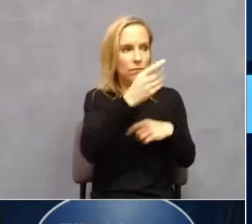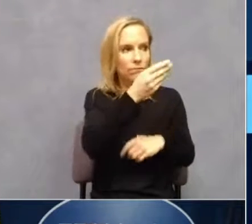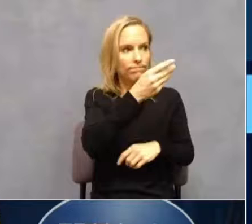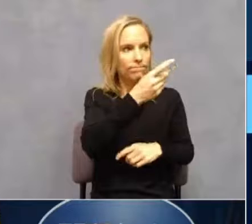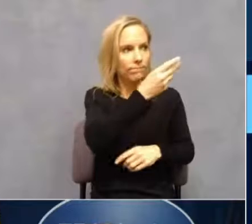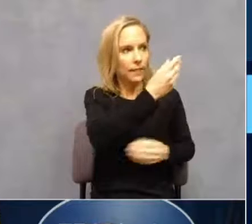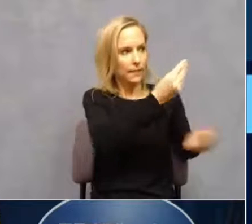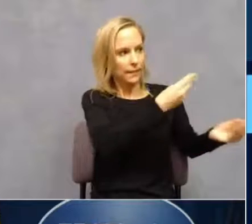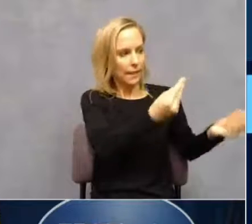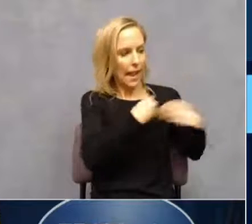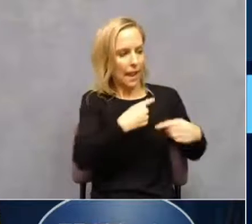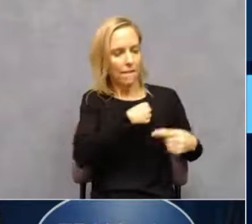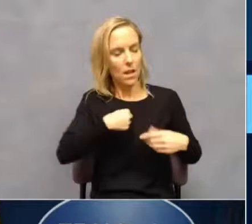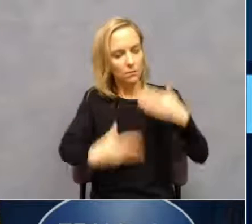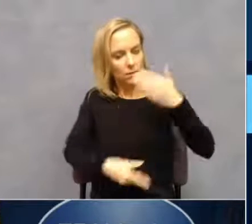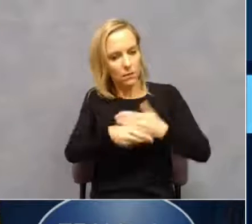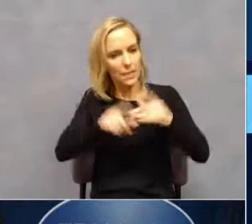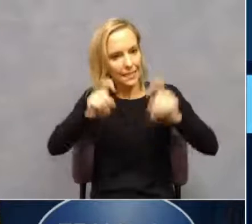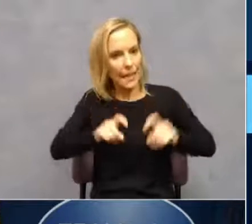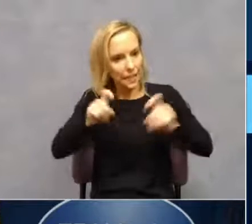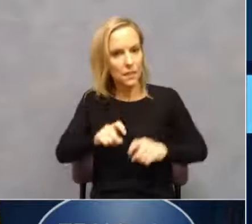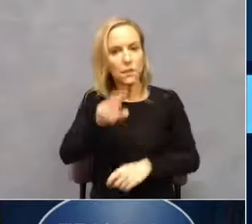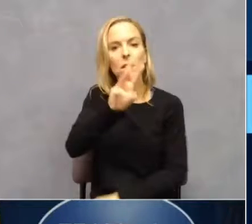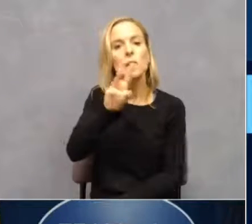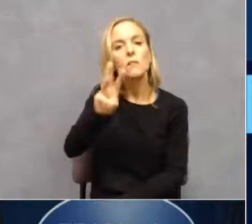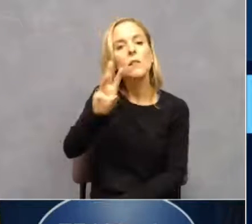said absolutely at